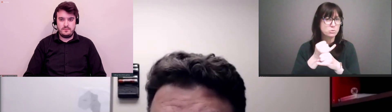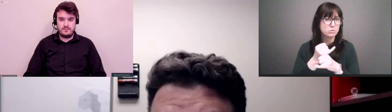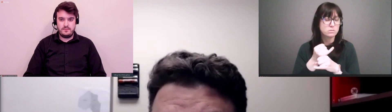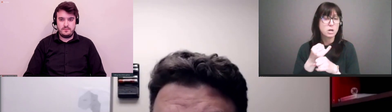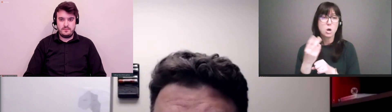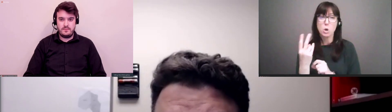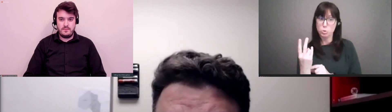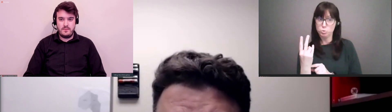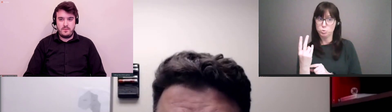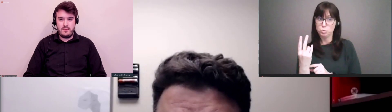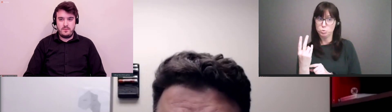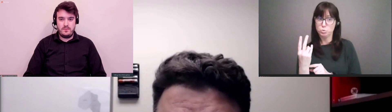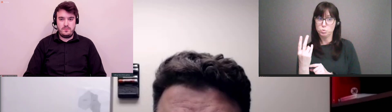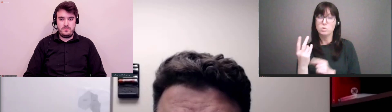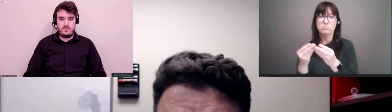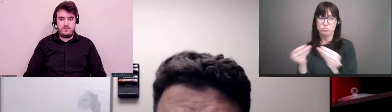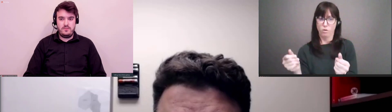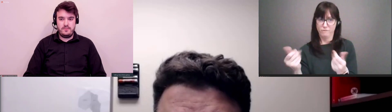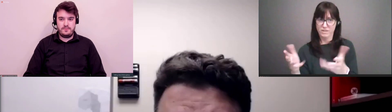outbreaks having been resolved.